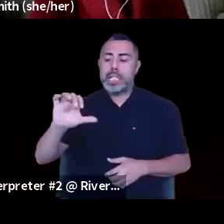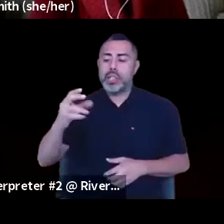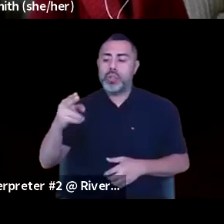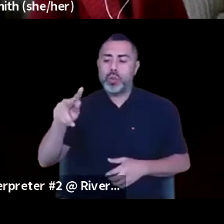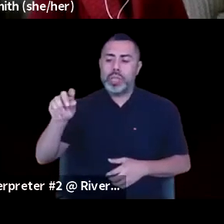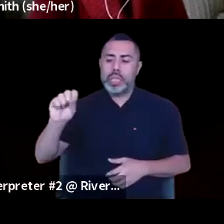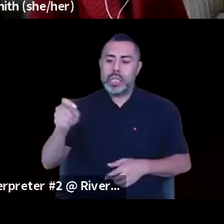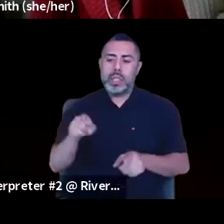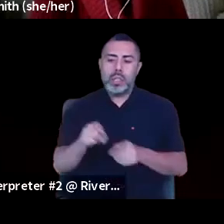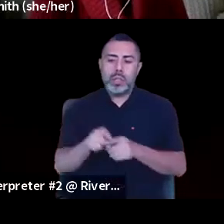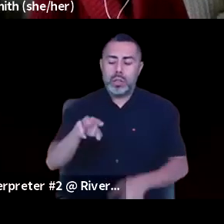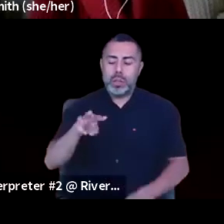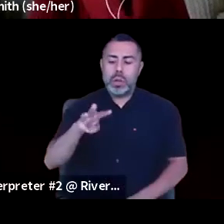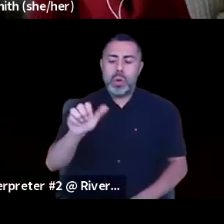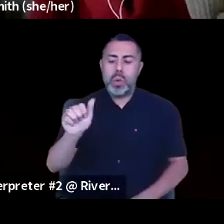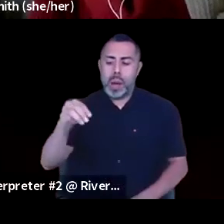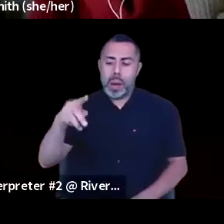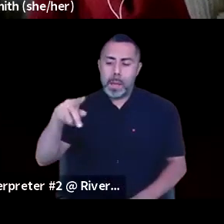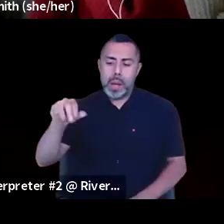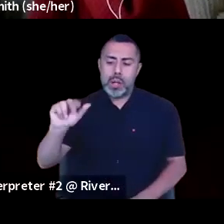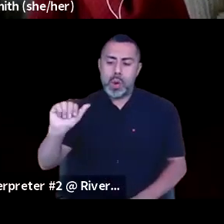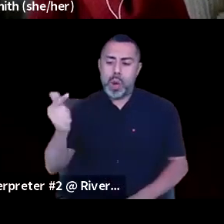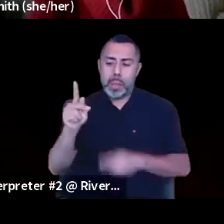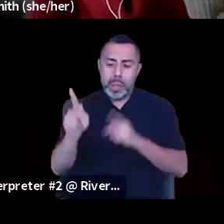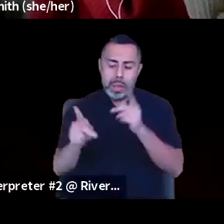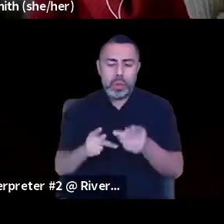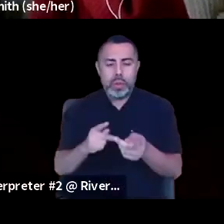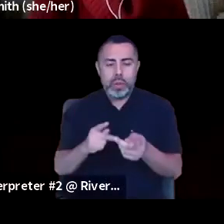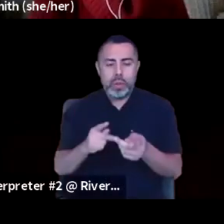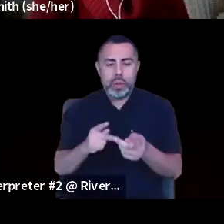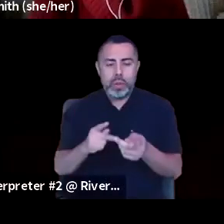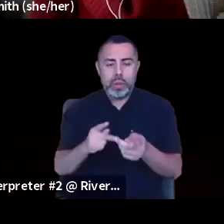their people, past, present, and future.